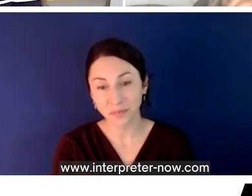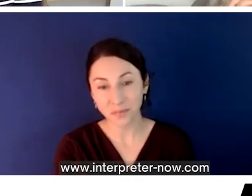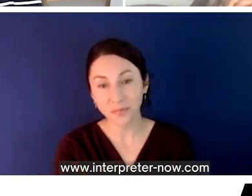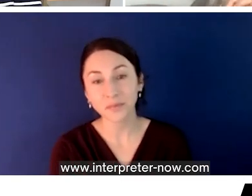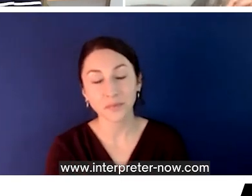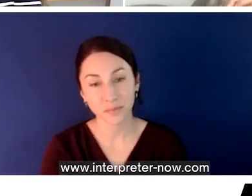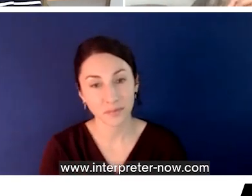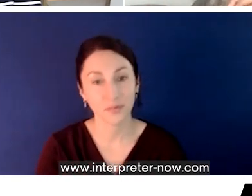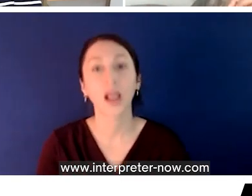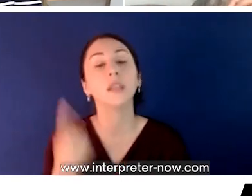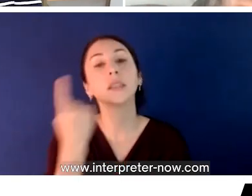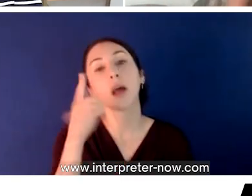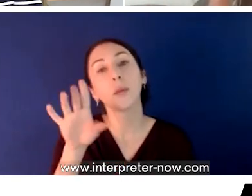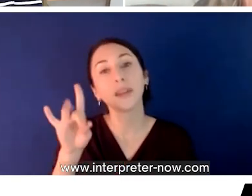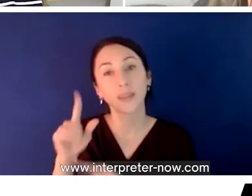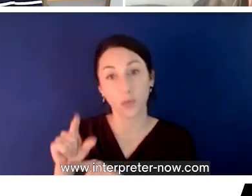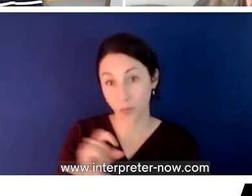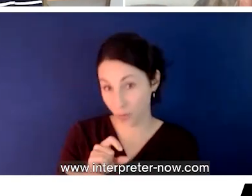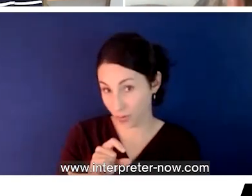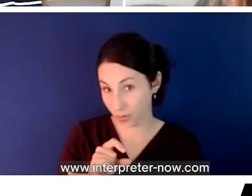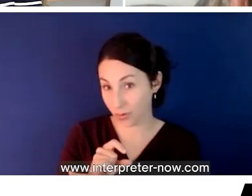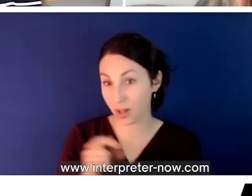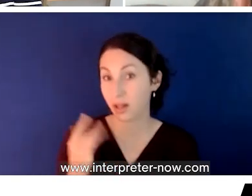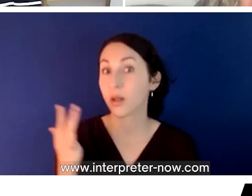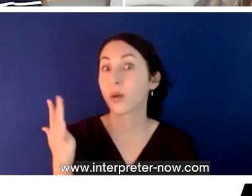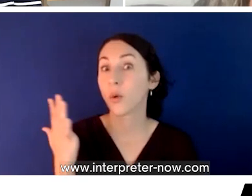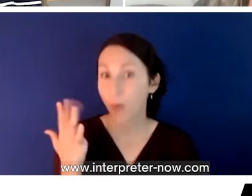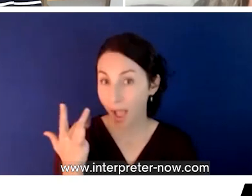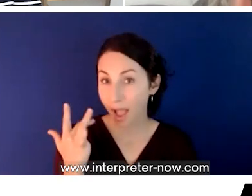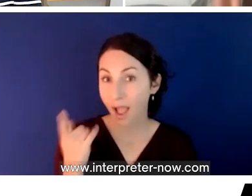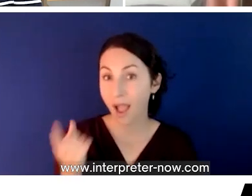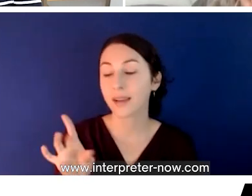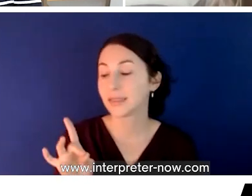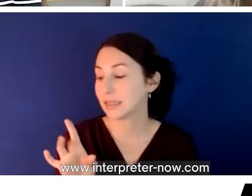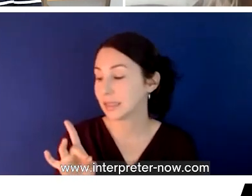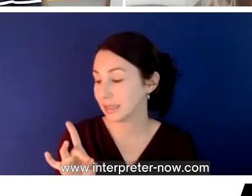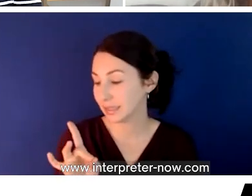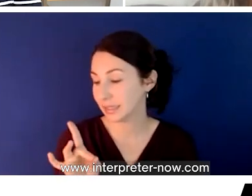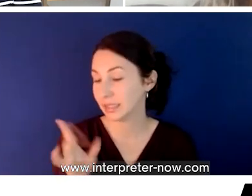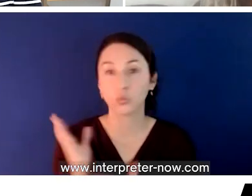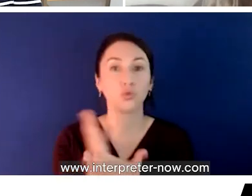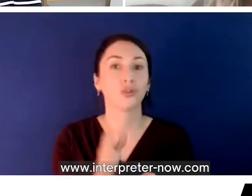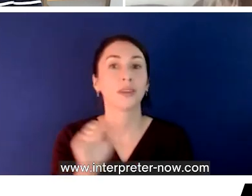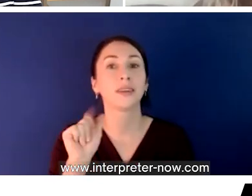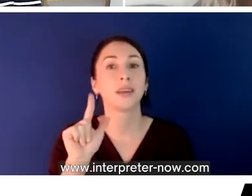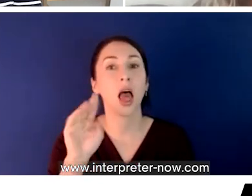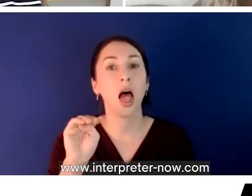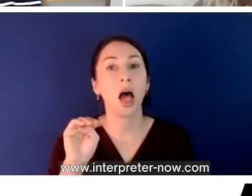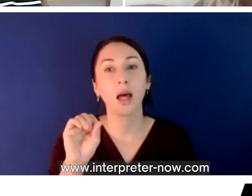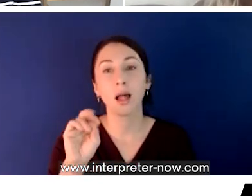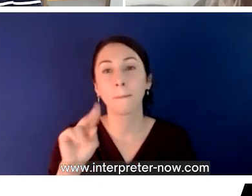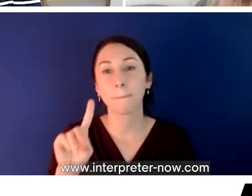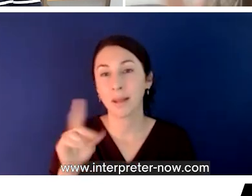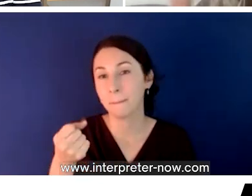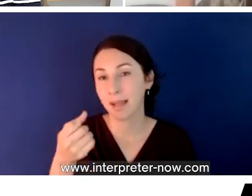So we had somebody call up because she had brought an almond milk